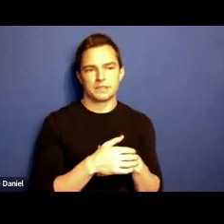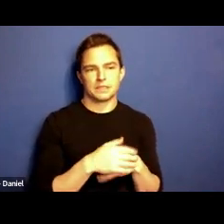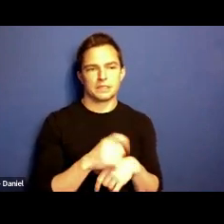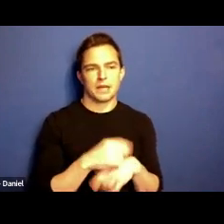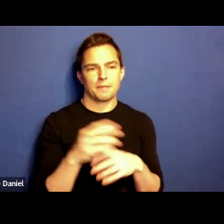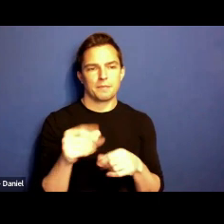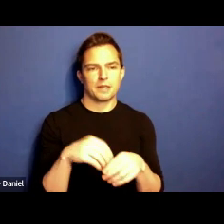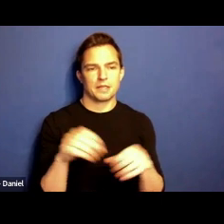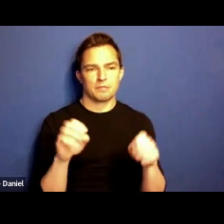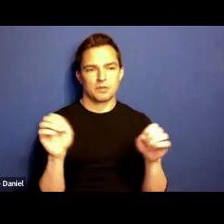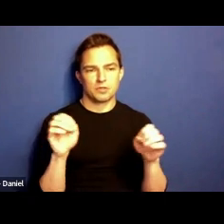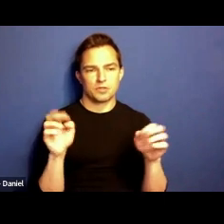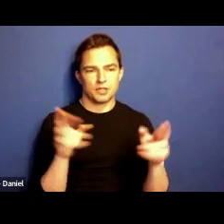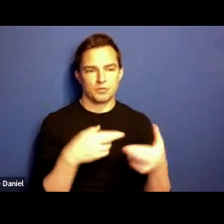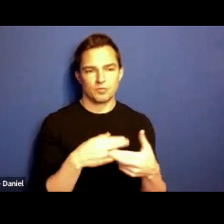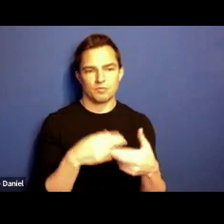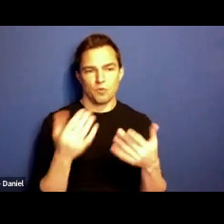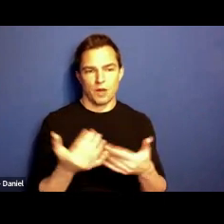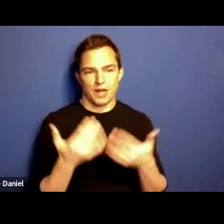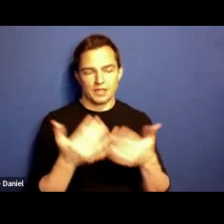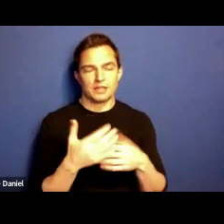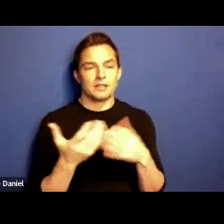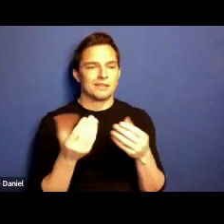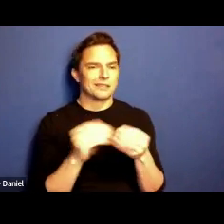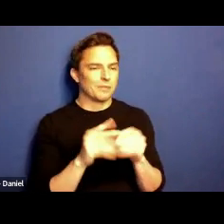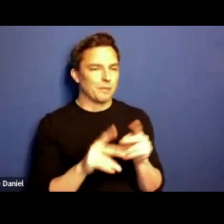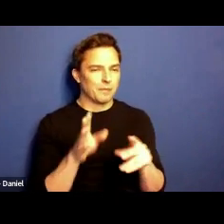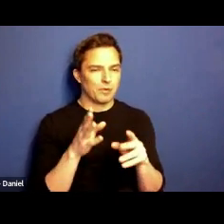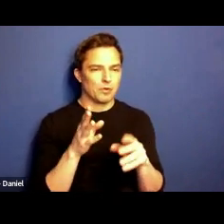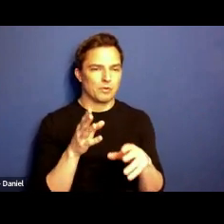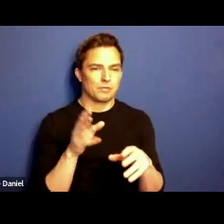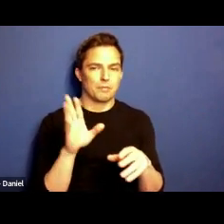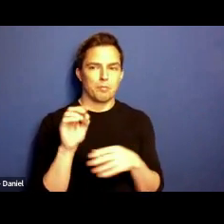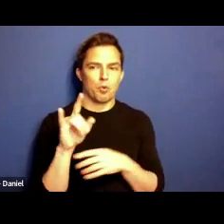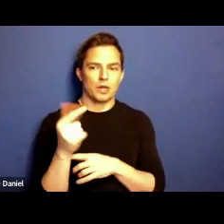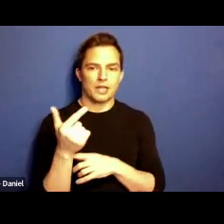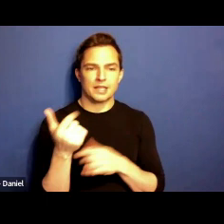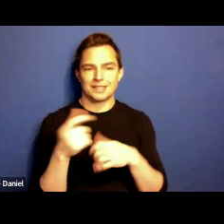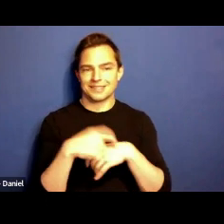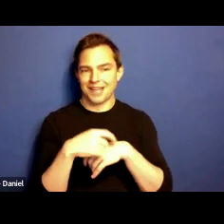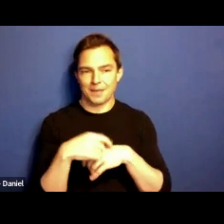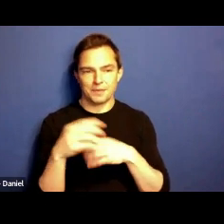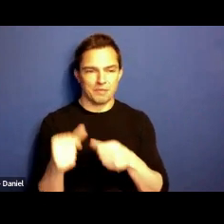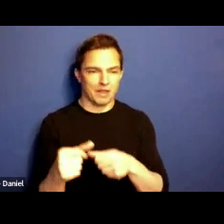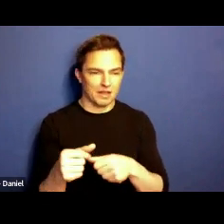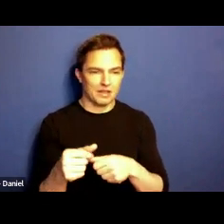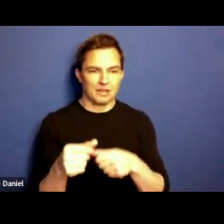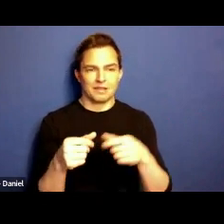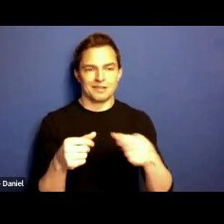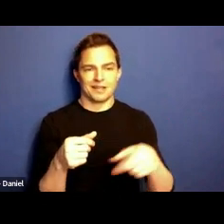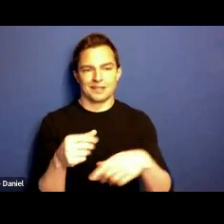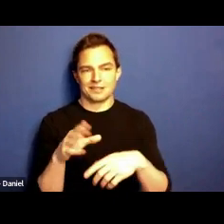in the emergency department waiting, the number of individuals boarding, time spent boarding in days, and then looking